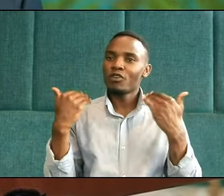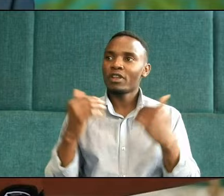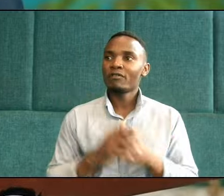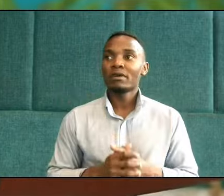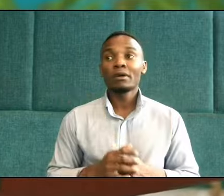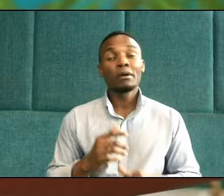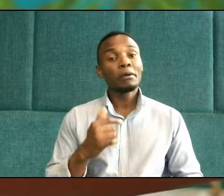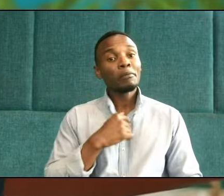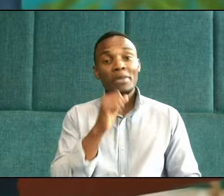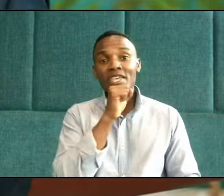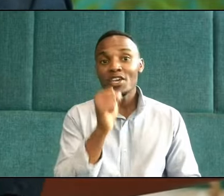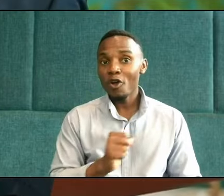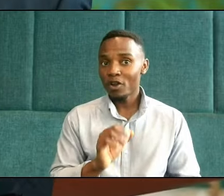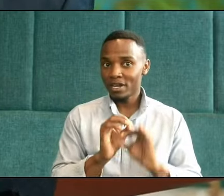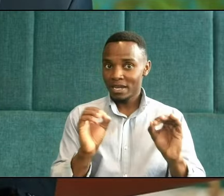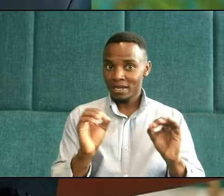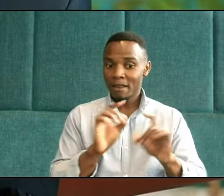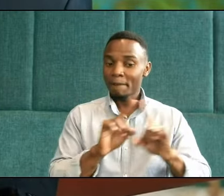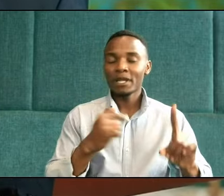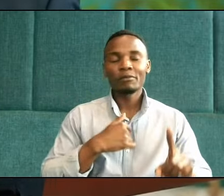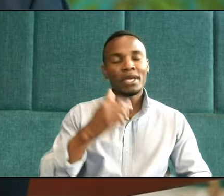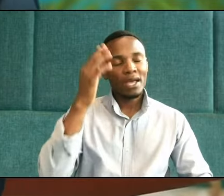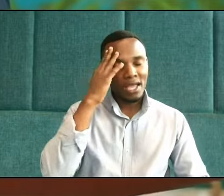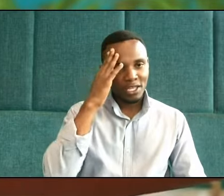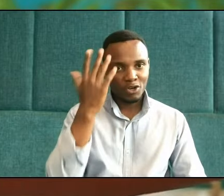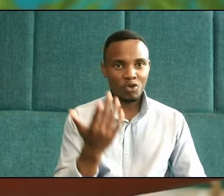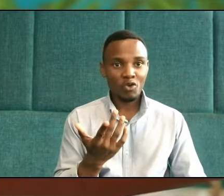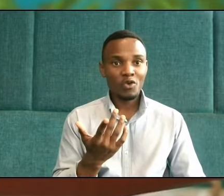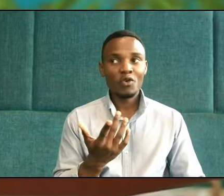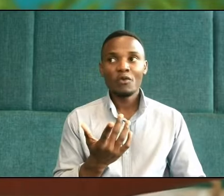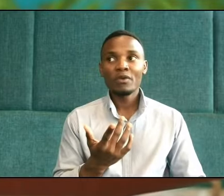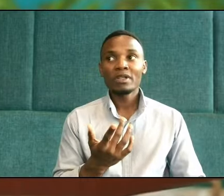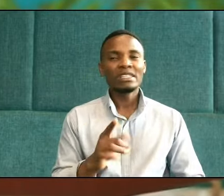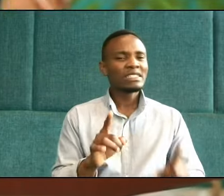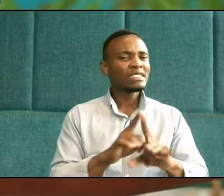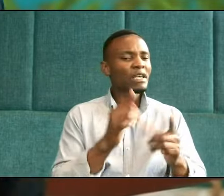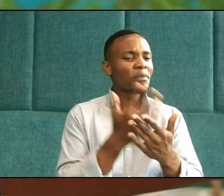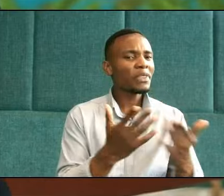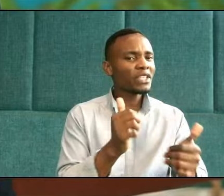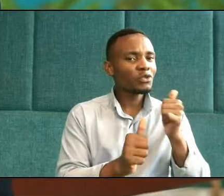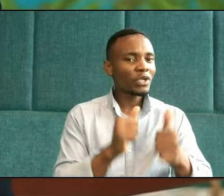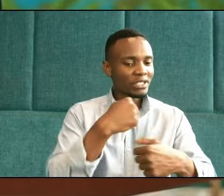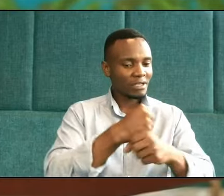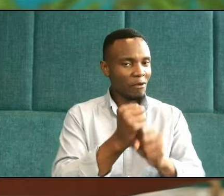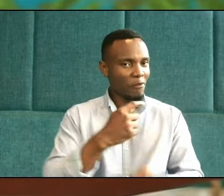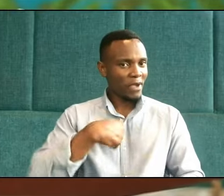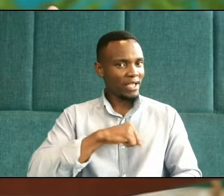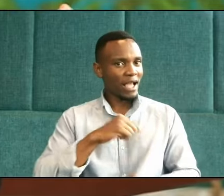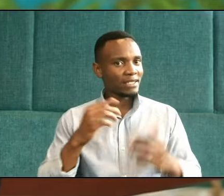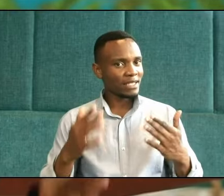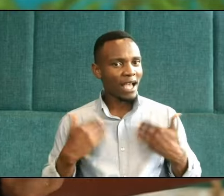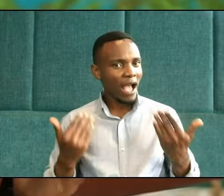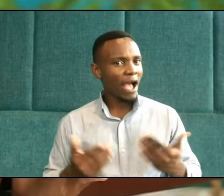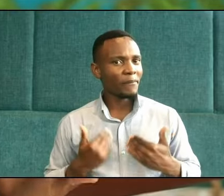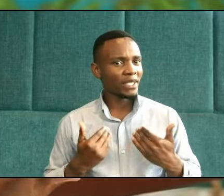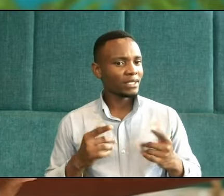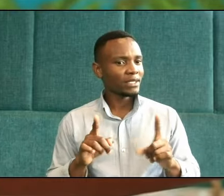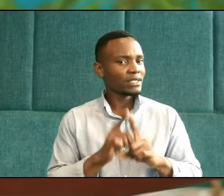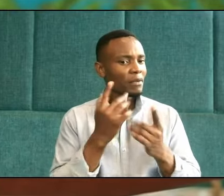old, but I came to realize in this life, even those things which excite us, these things which are